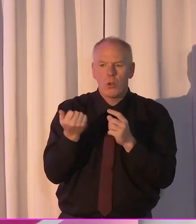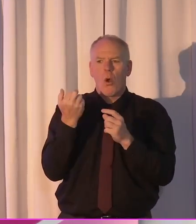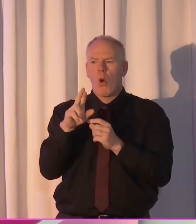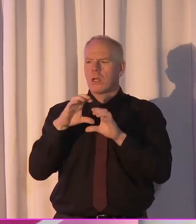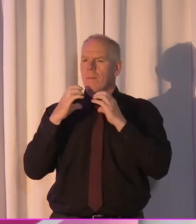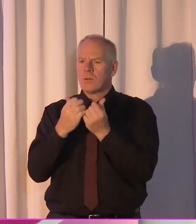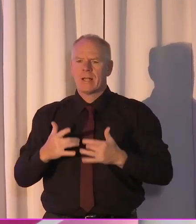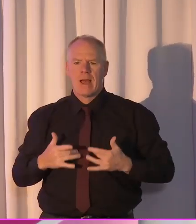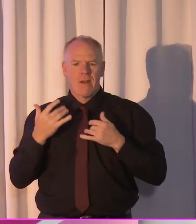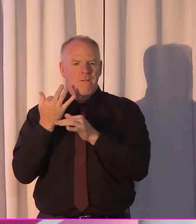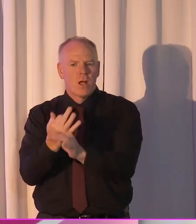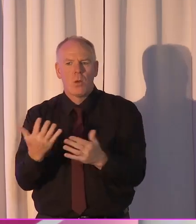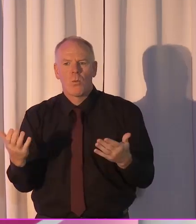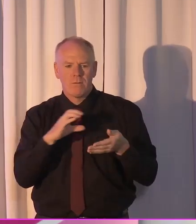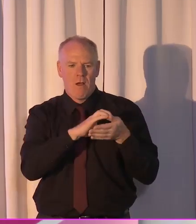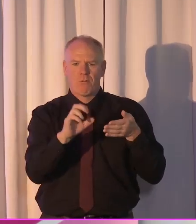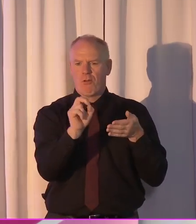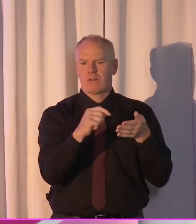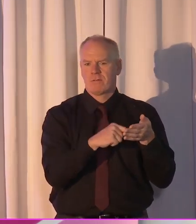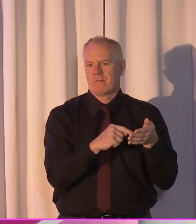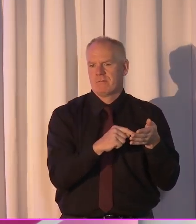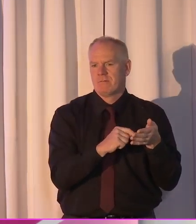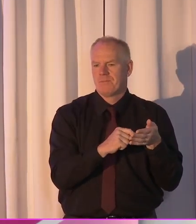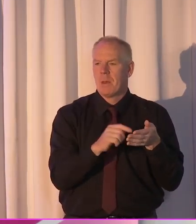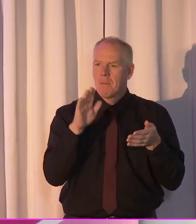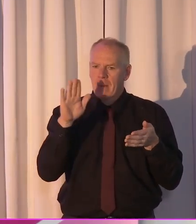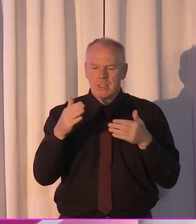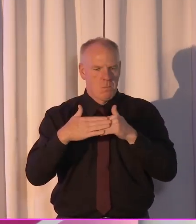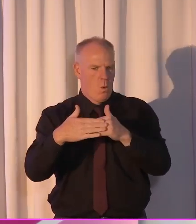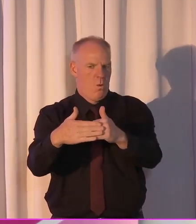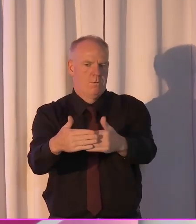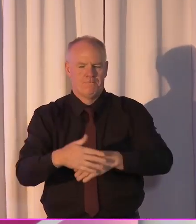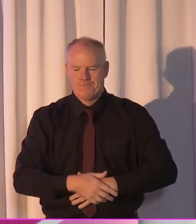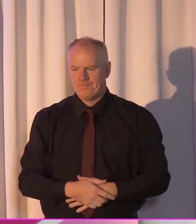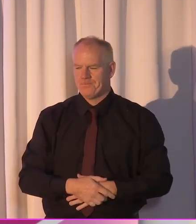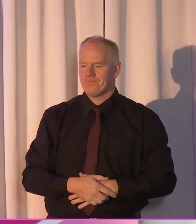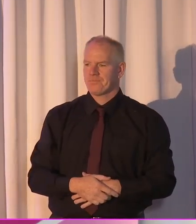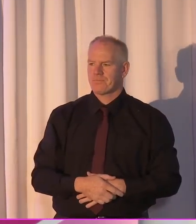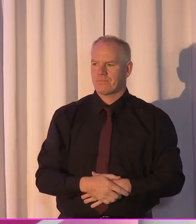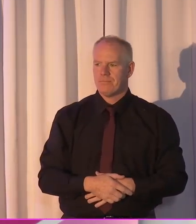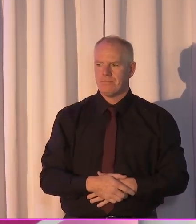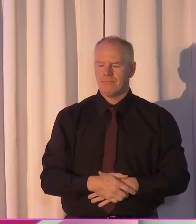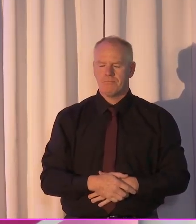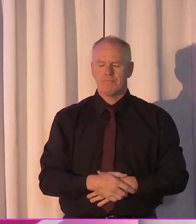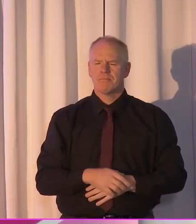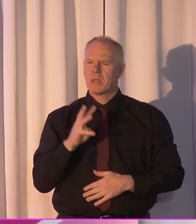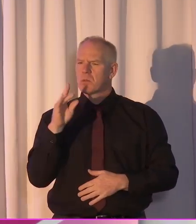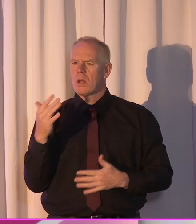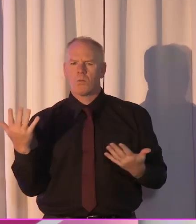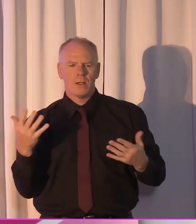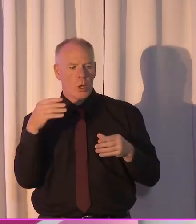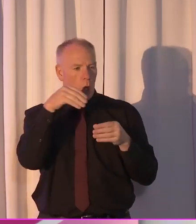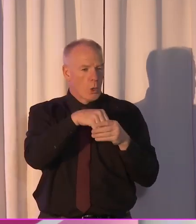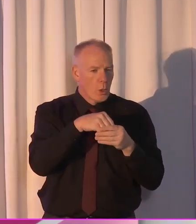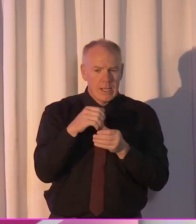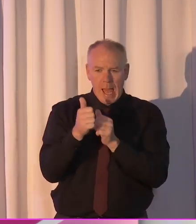community life in line with Article 30. And we must do more. That is why inclusion and active